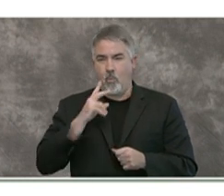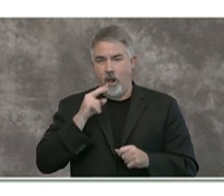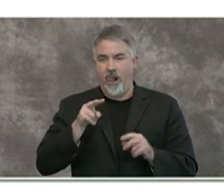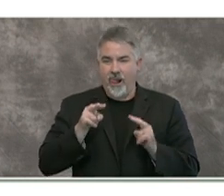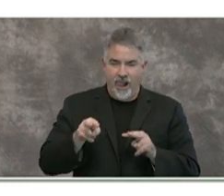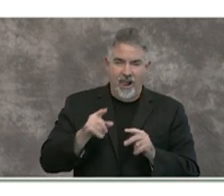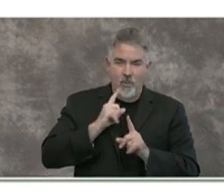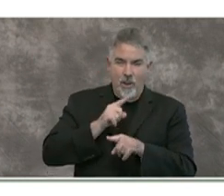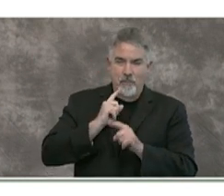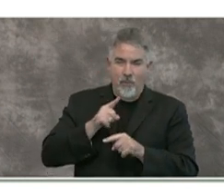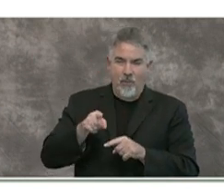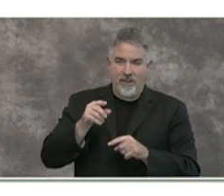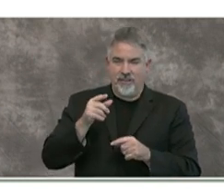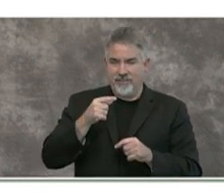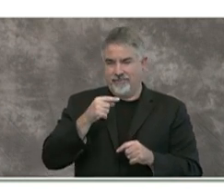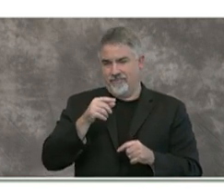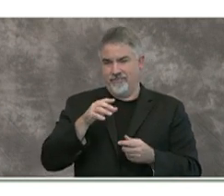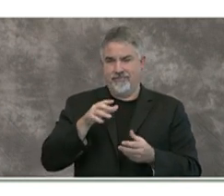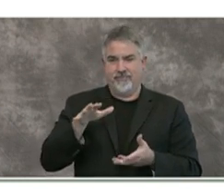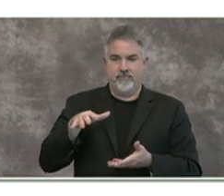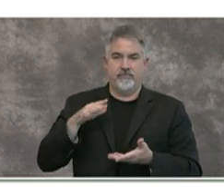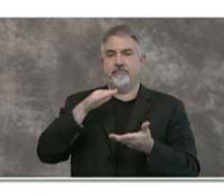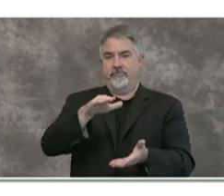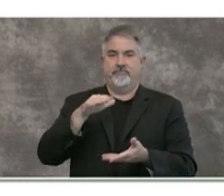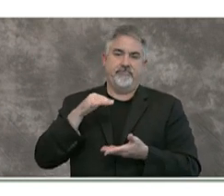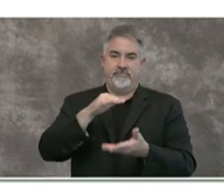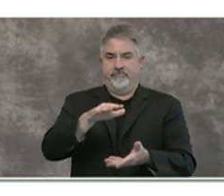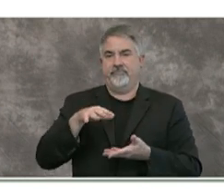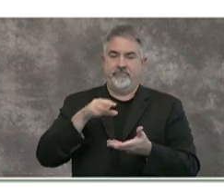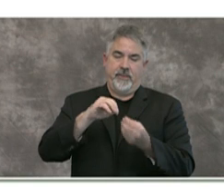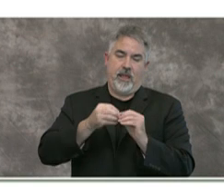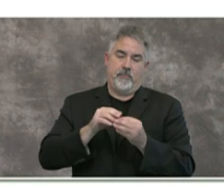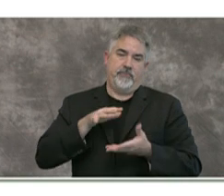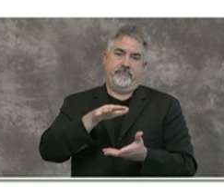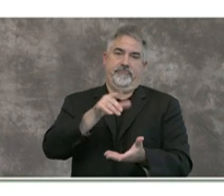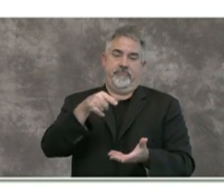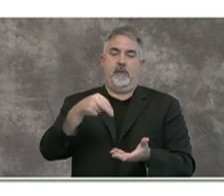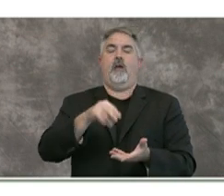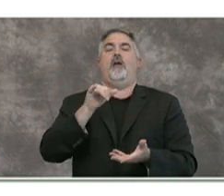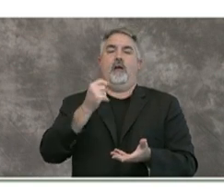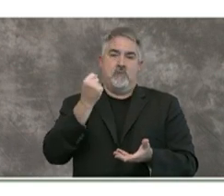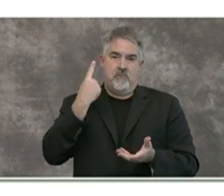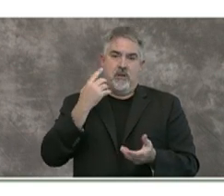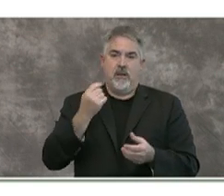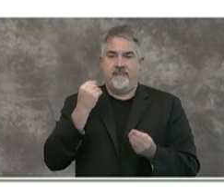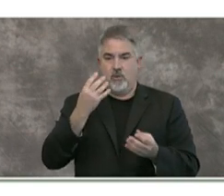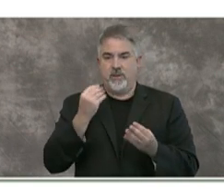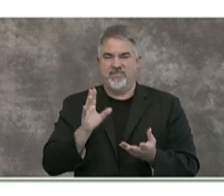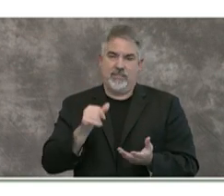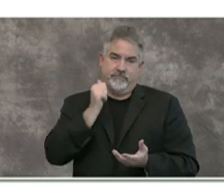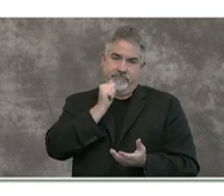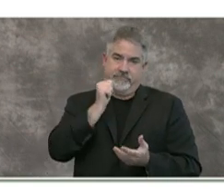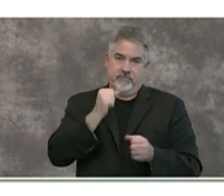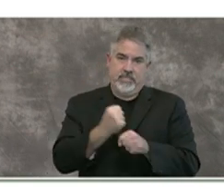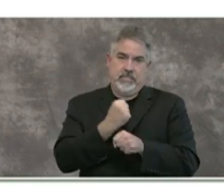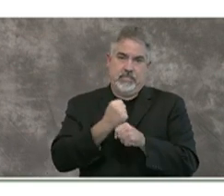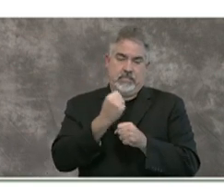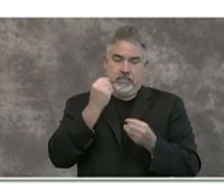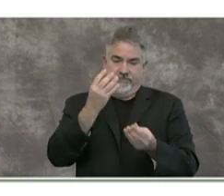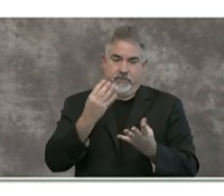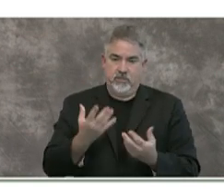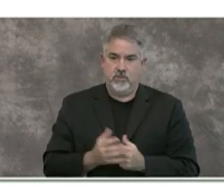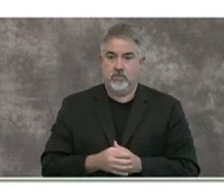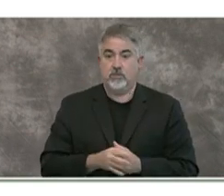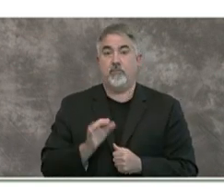batched in large batches, and so not a lot to read into the day-to-day totals, but we know that the efforts to increase that